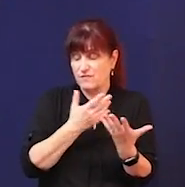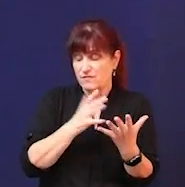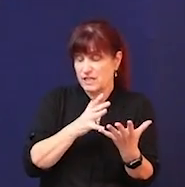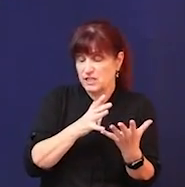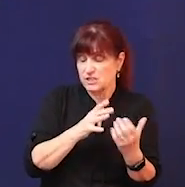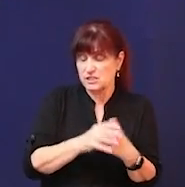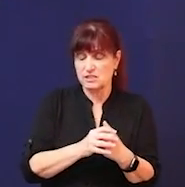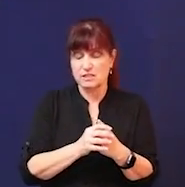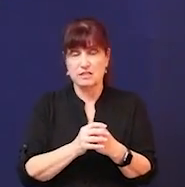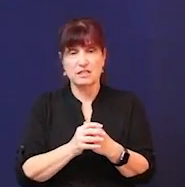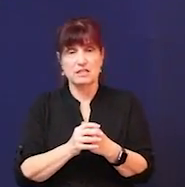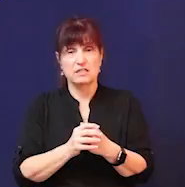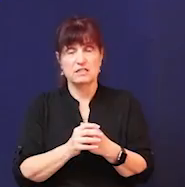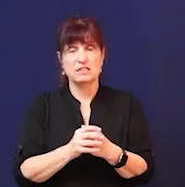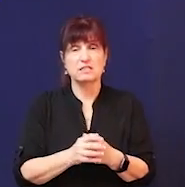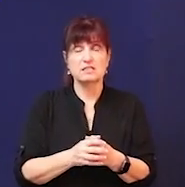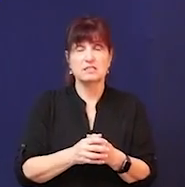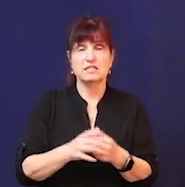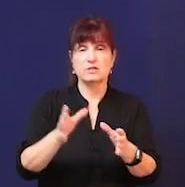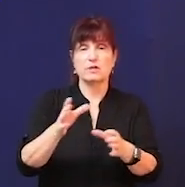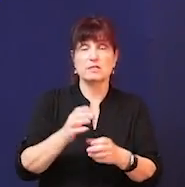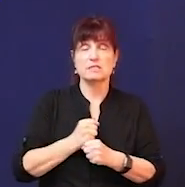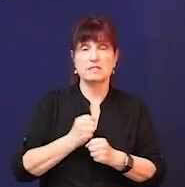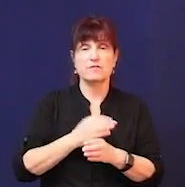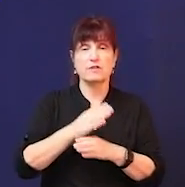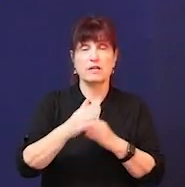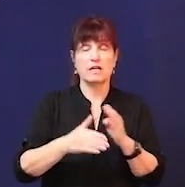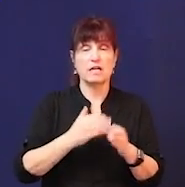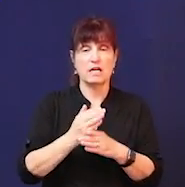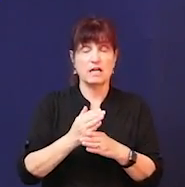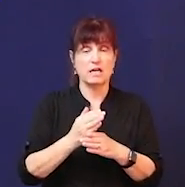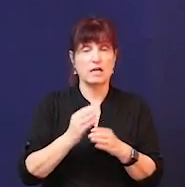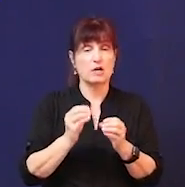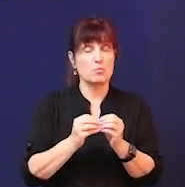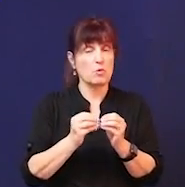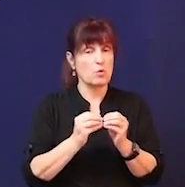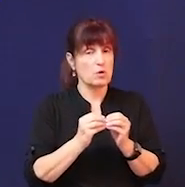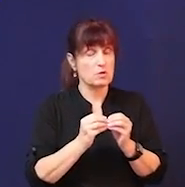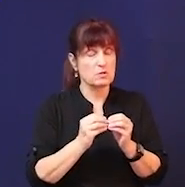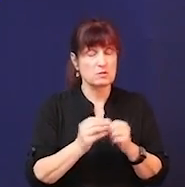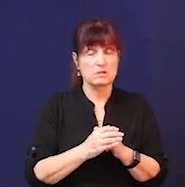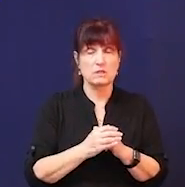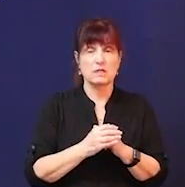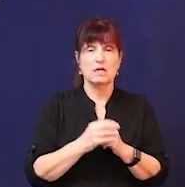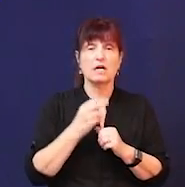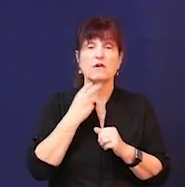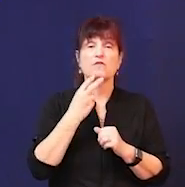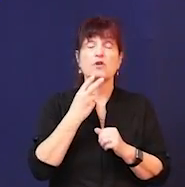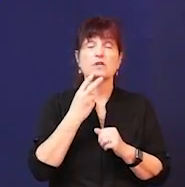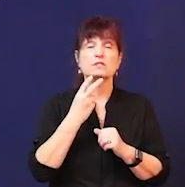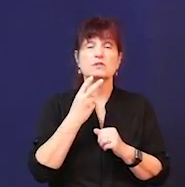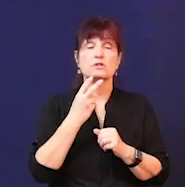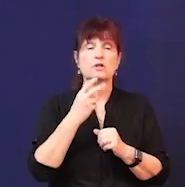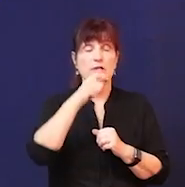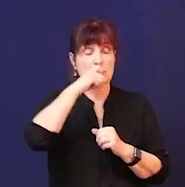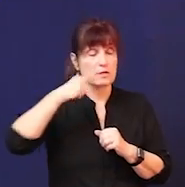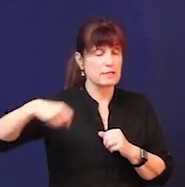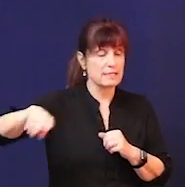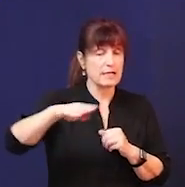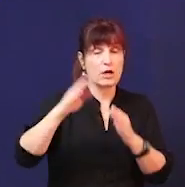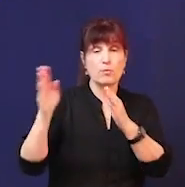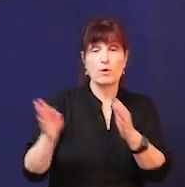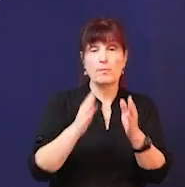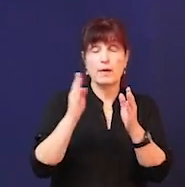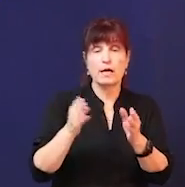she has received from the hand of the Lord double for all her sins. A voice cries out, in the desert, prepare the